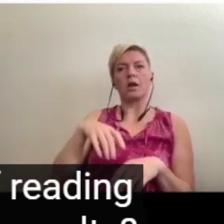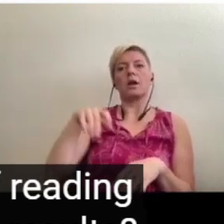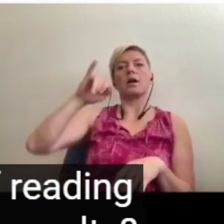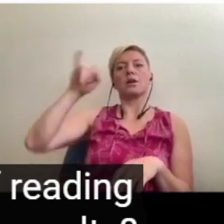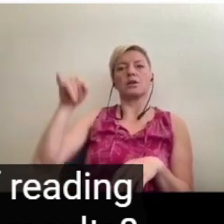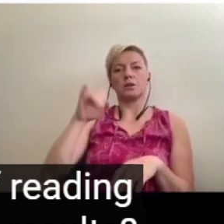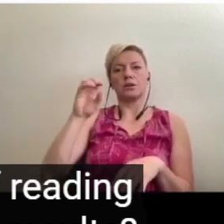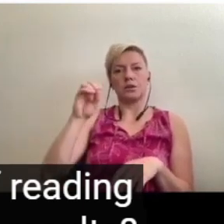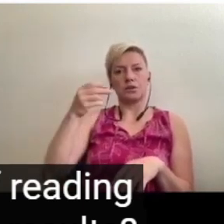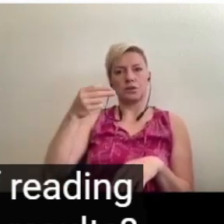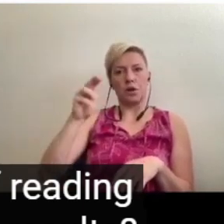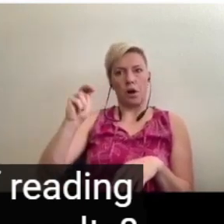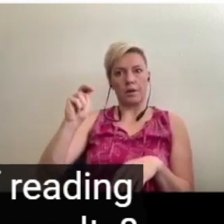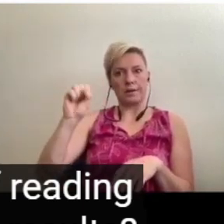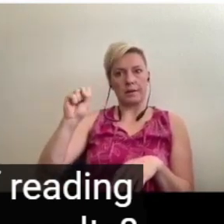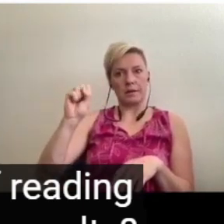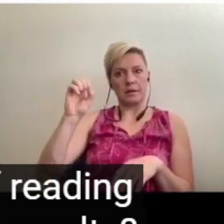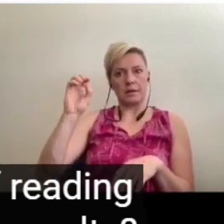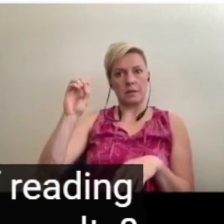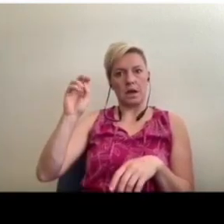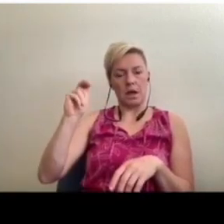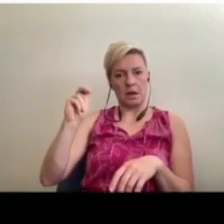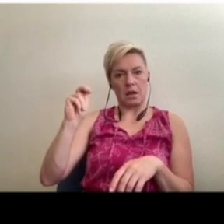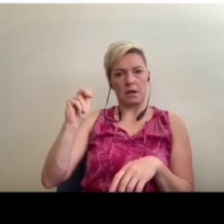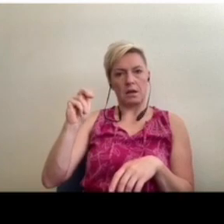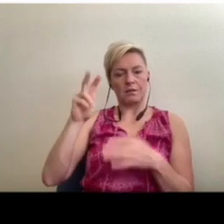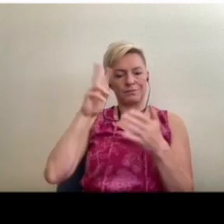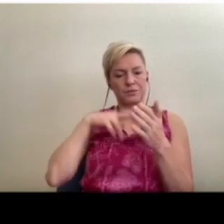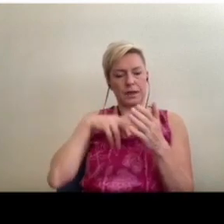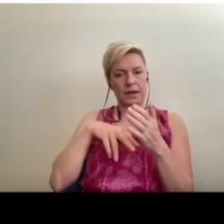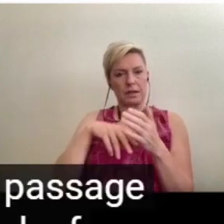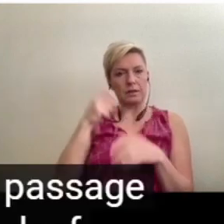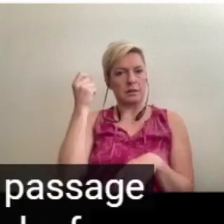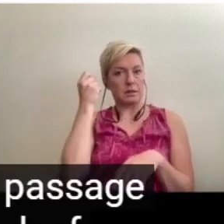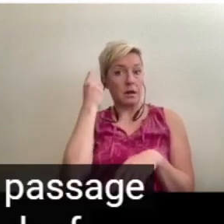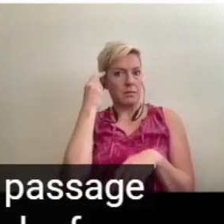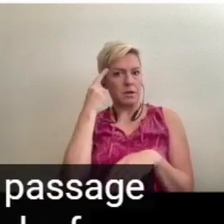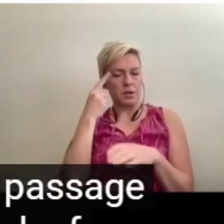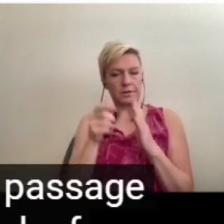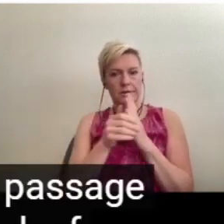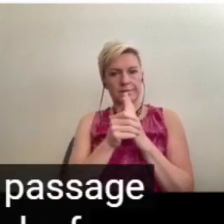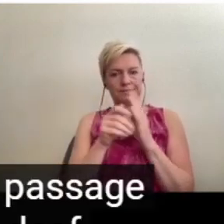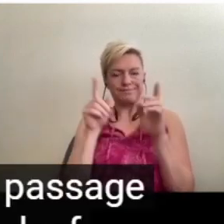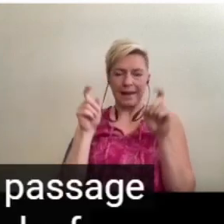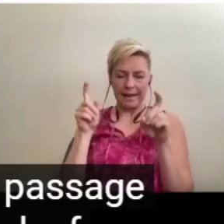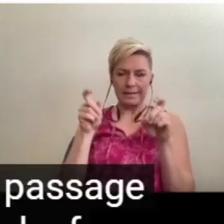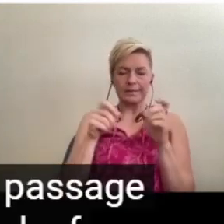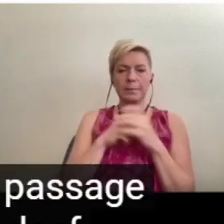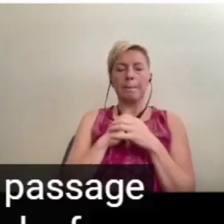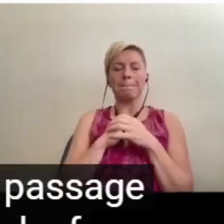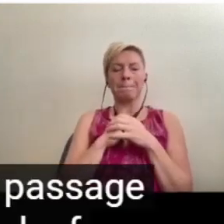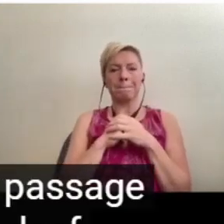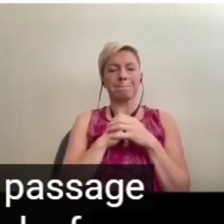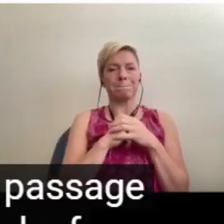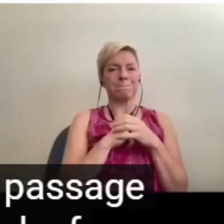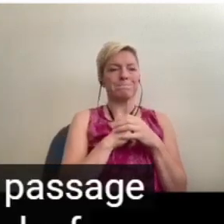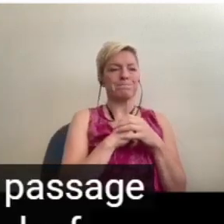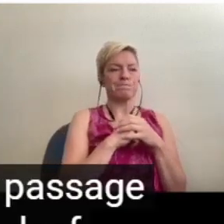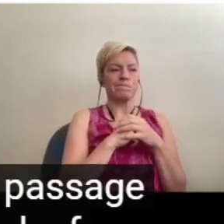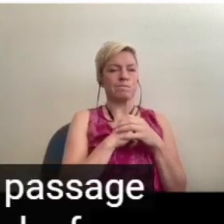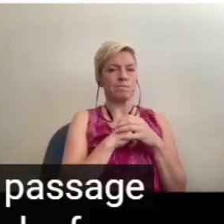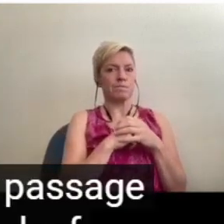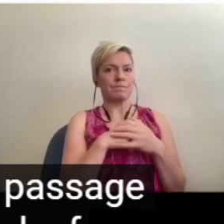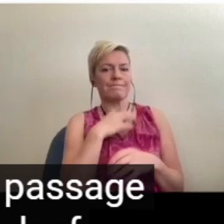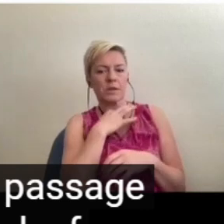comprehension, could we replicate these results? We administered the Woodcock-Johnson passage